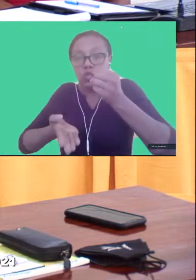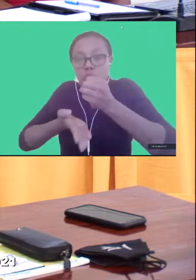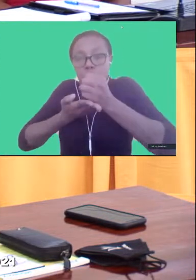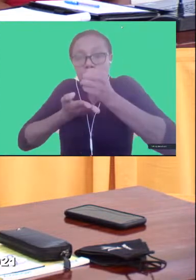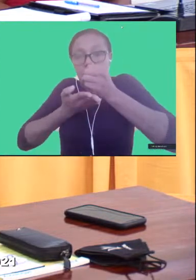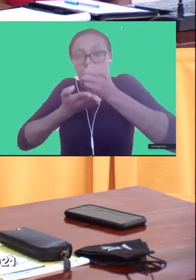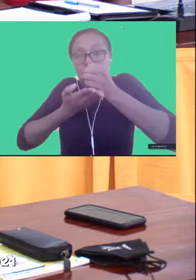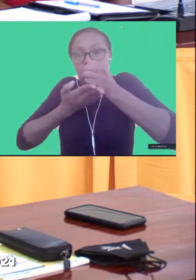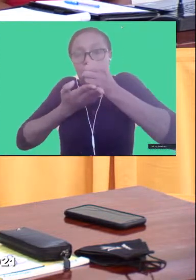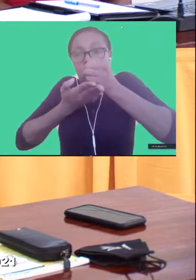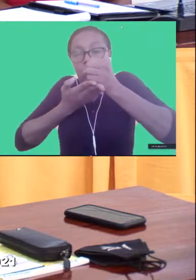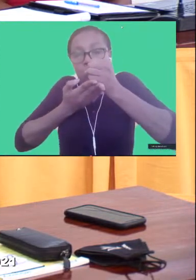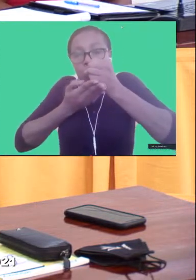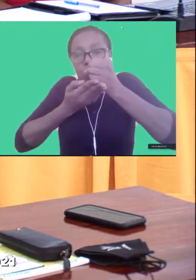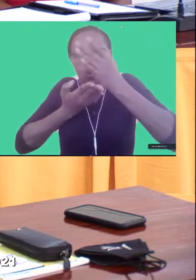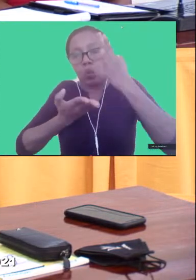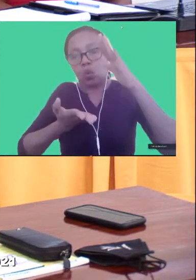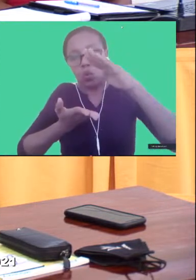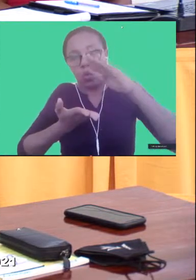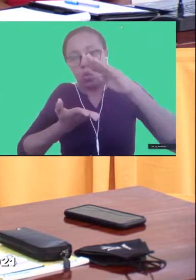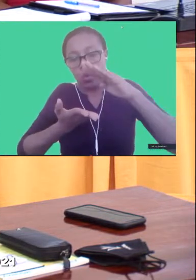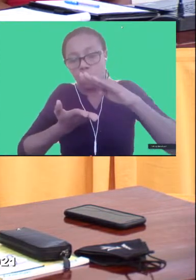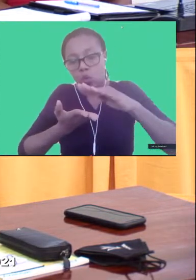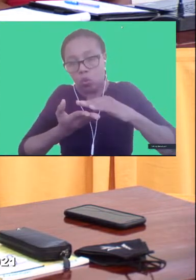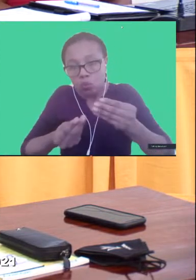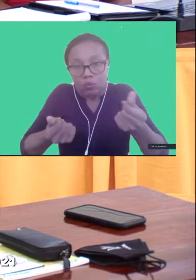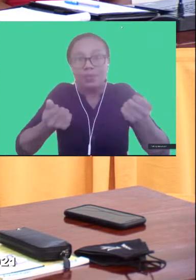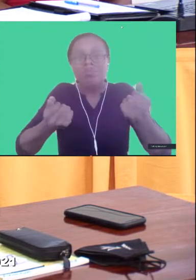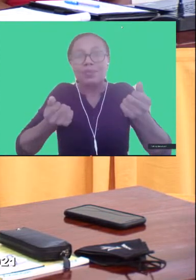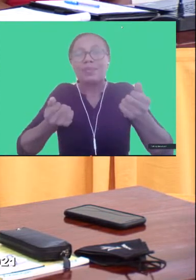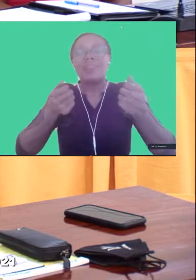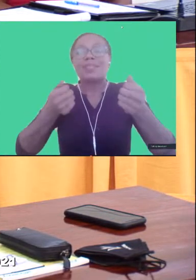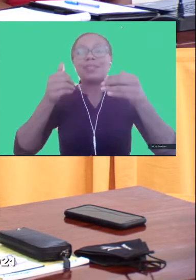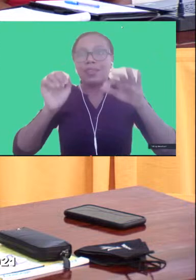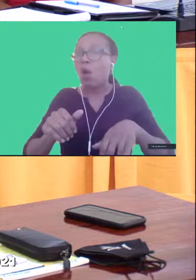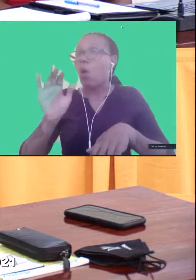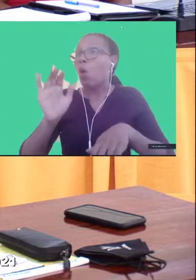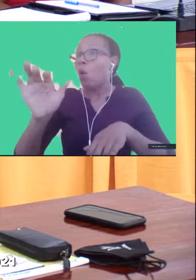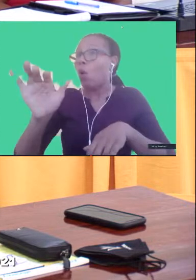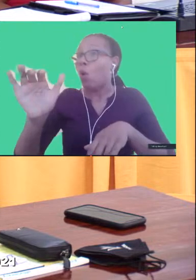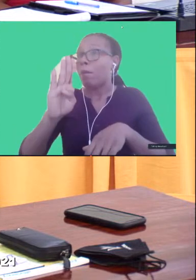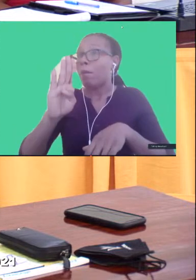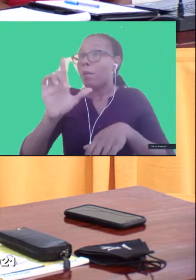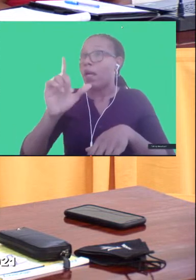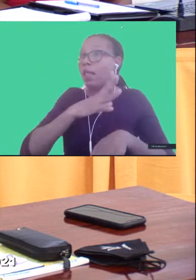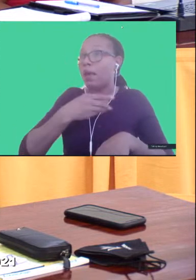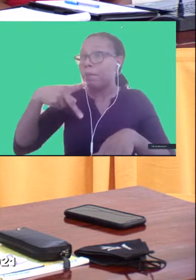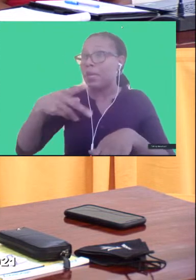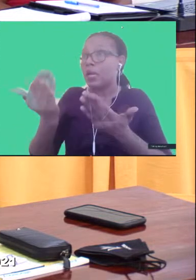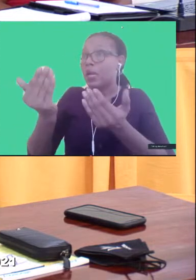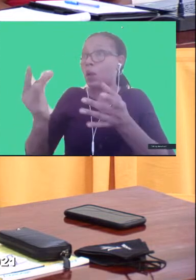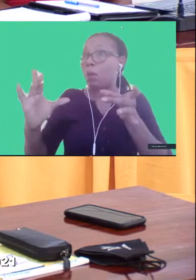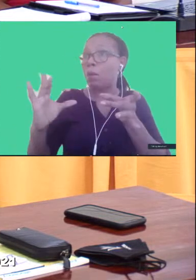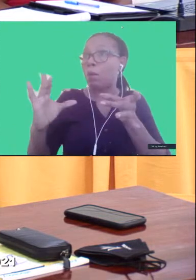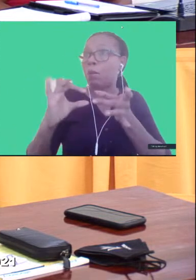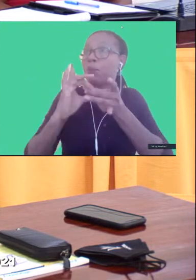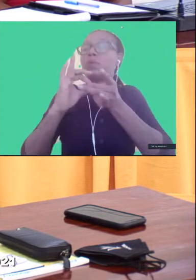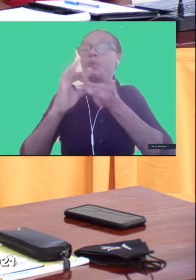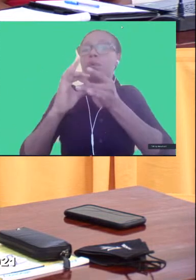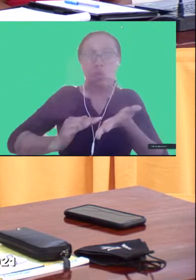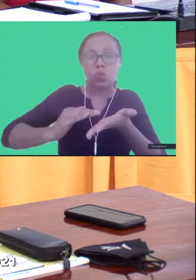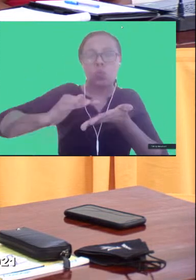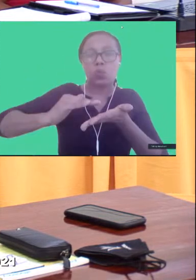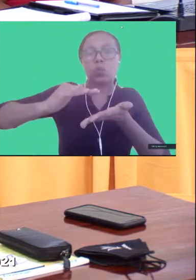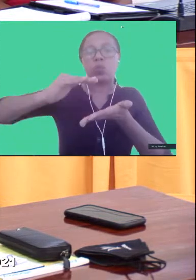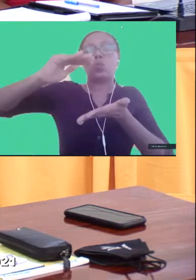independent. And I will, as we go forward, invite some of the members of my staff to elaborate further. The other